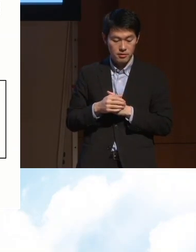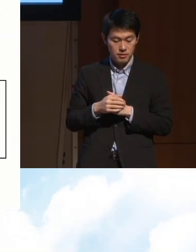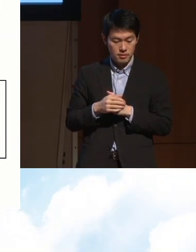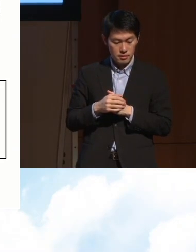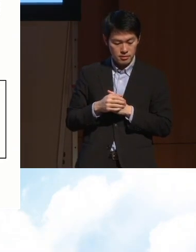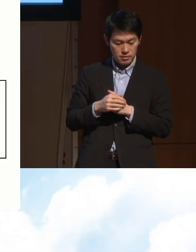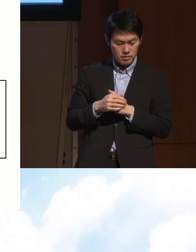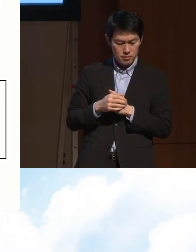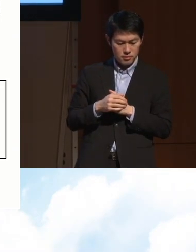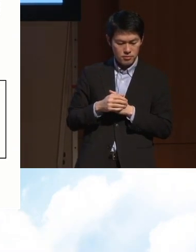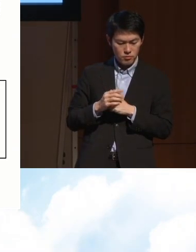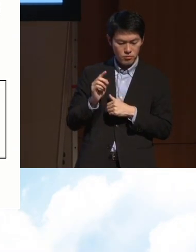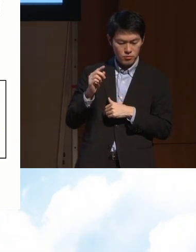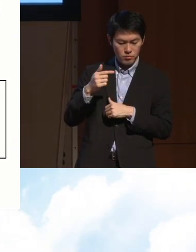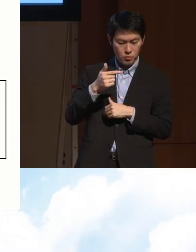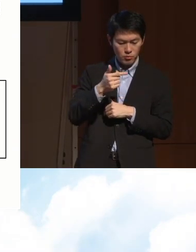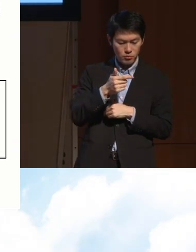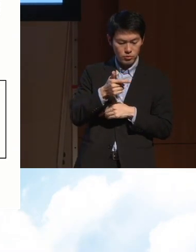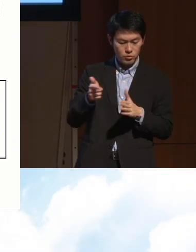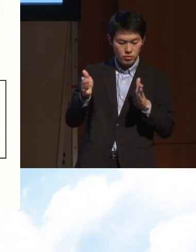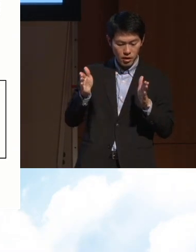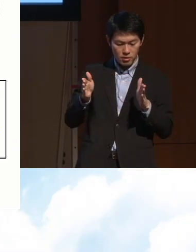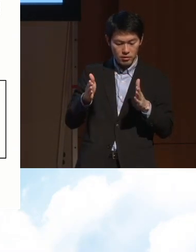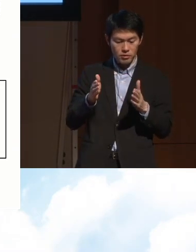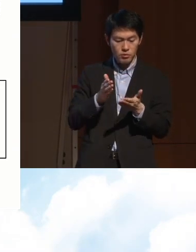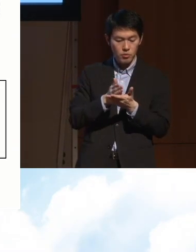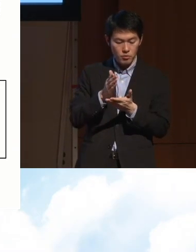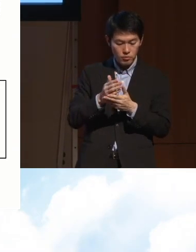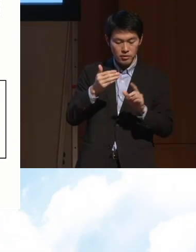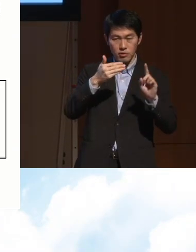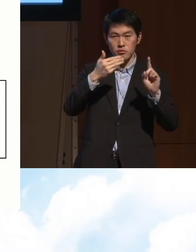annually held since 1993